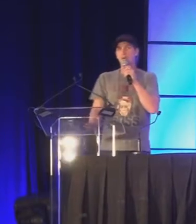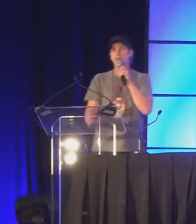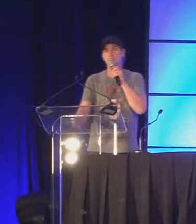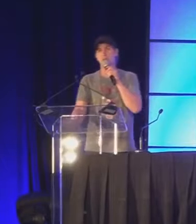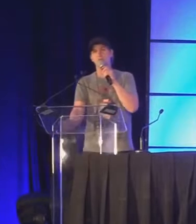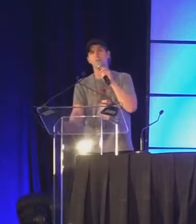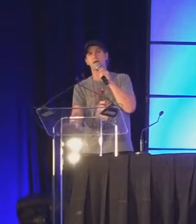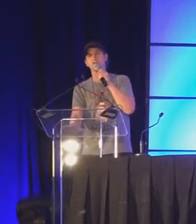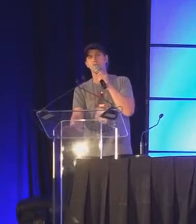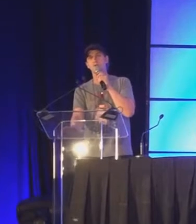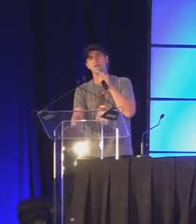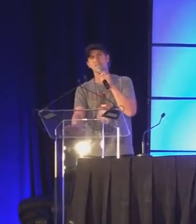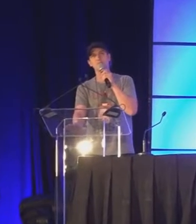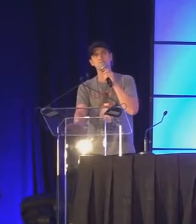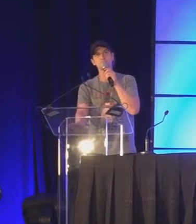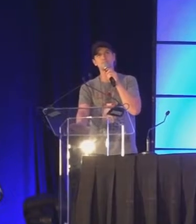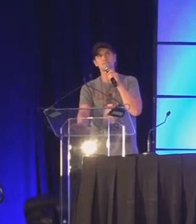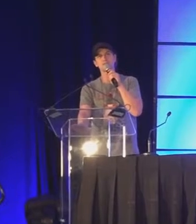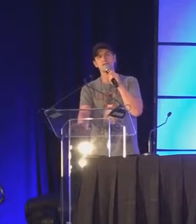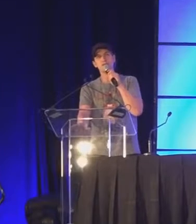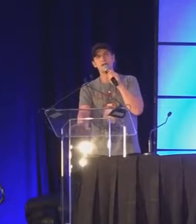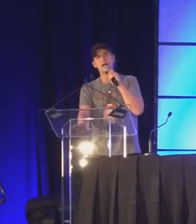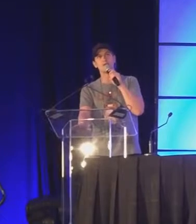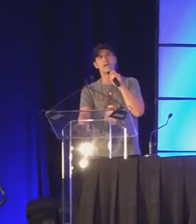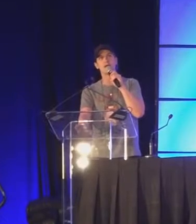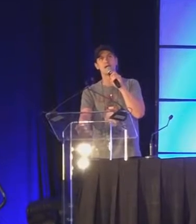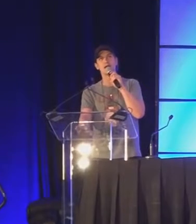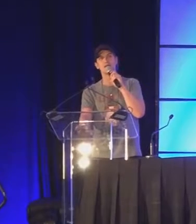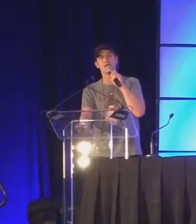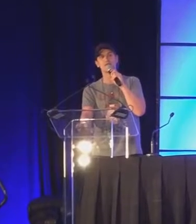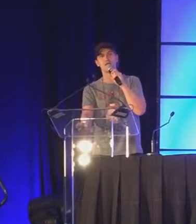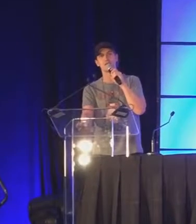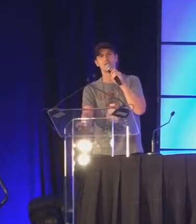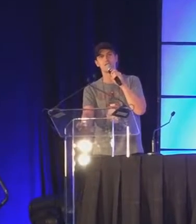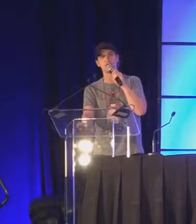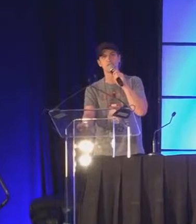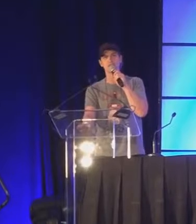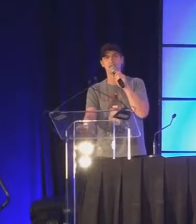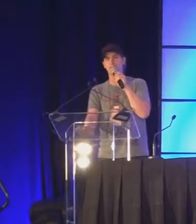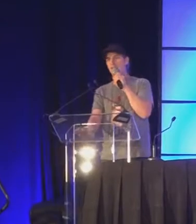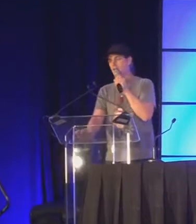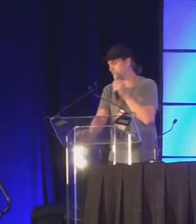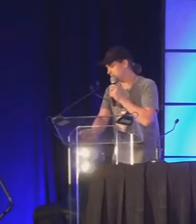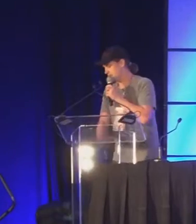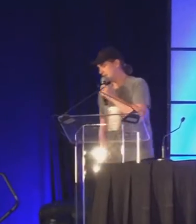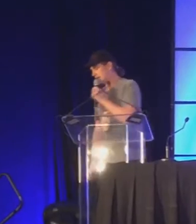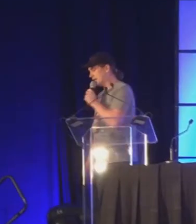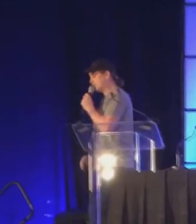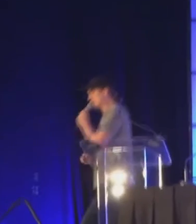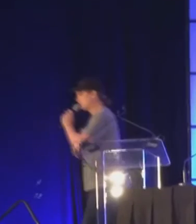movies, but separate from Kevin's movies, I don't know, I had a lot of fun. I did a movie called Zombie